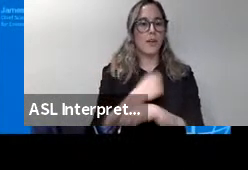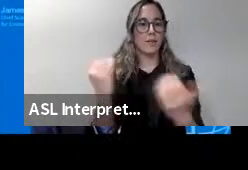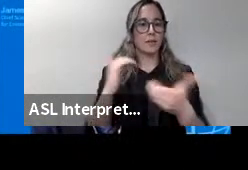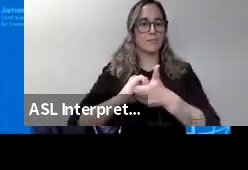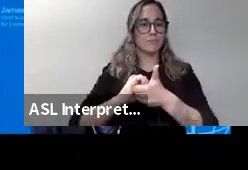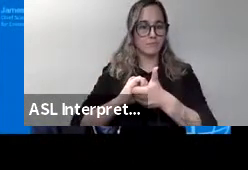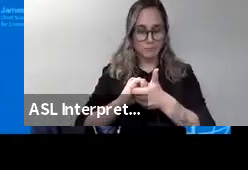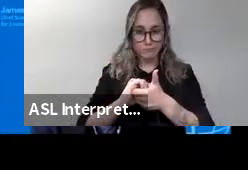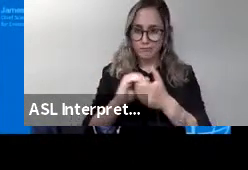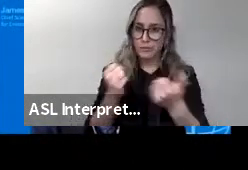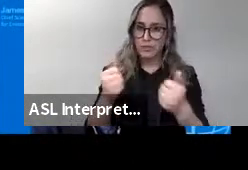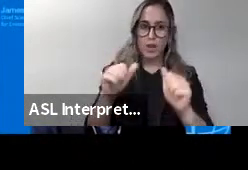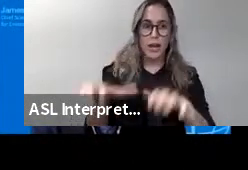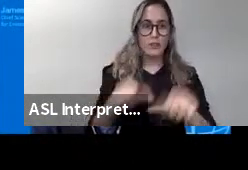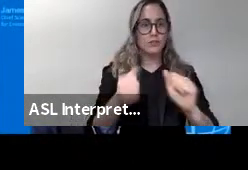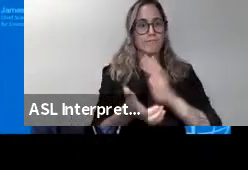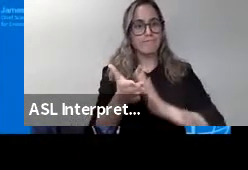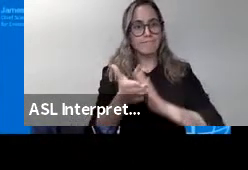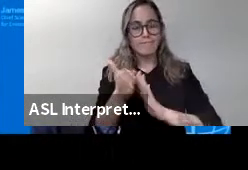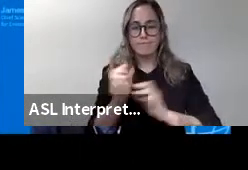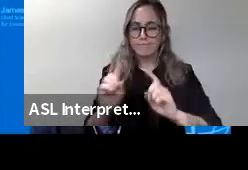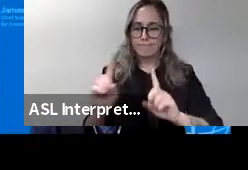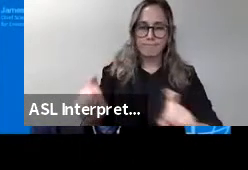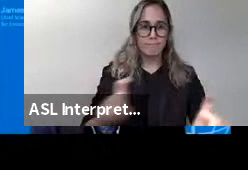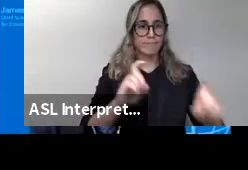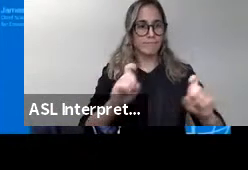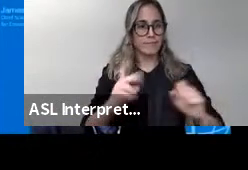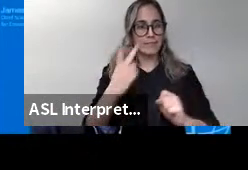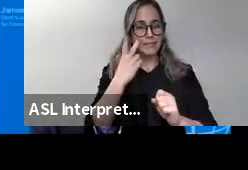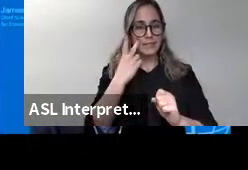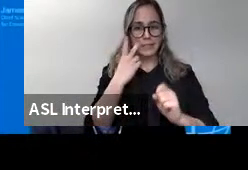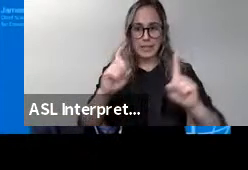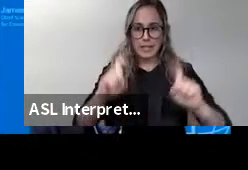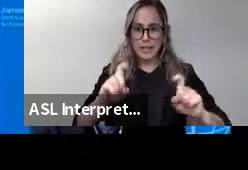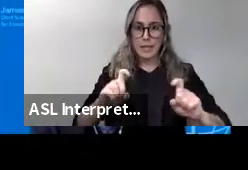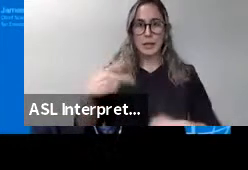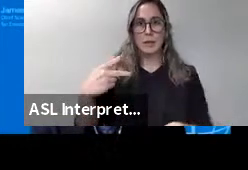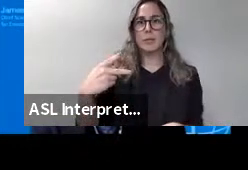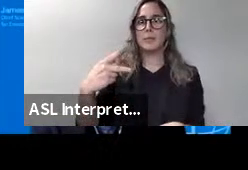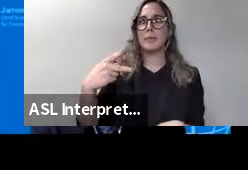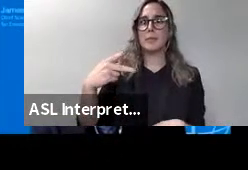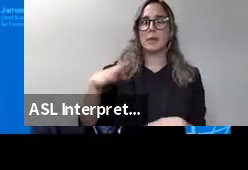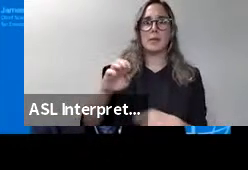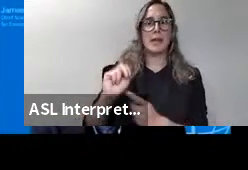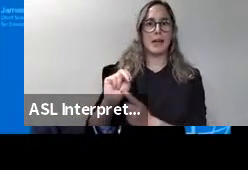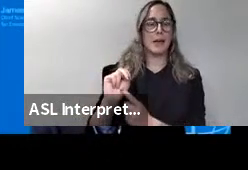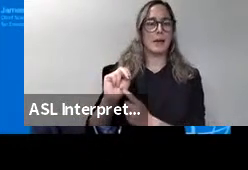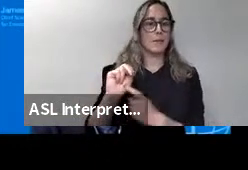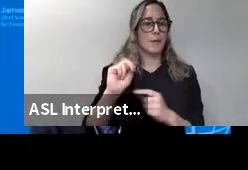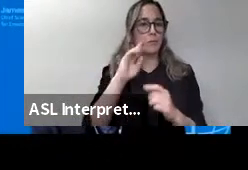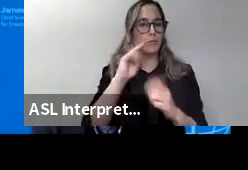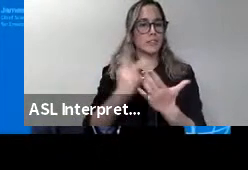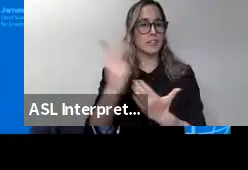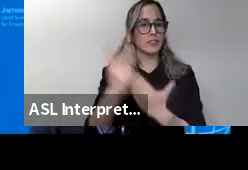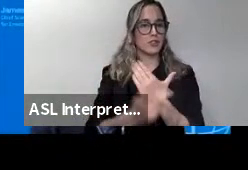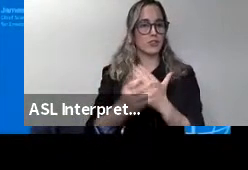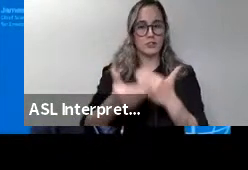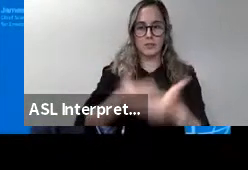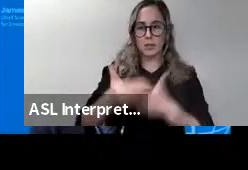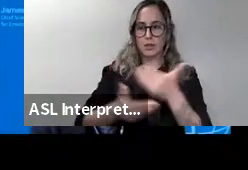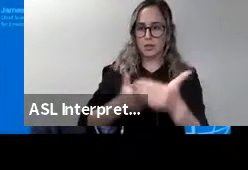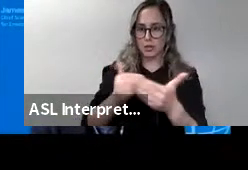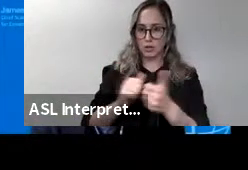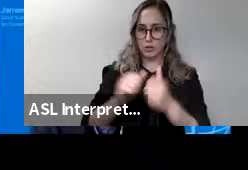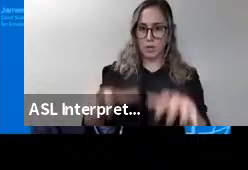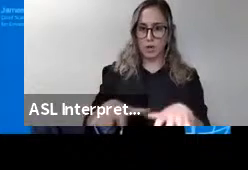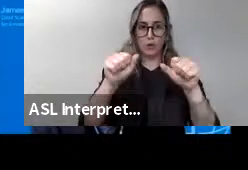to understand how area navigation PBN procedures could be designed and implemented to reduce noise. And I referred